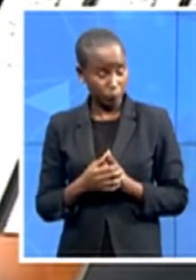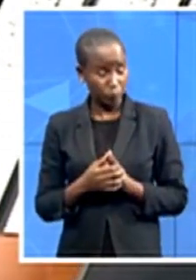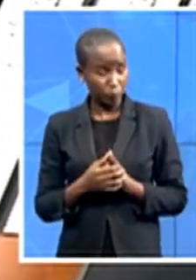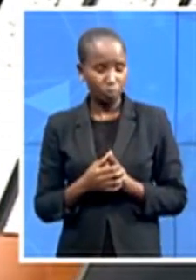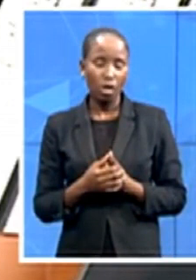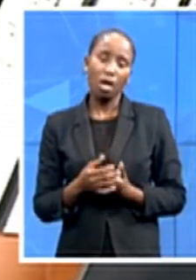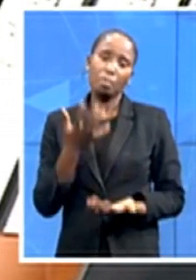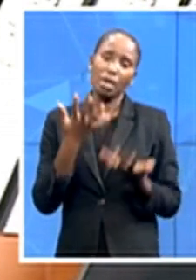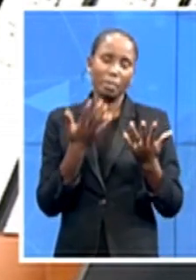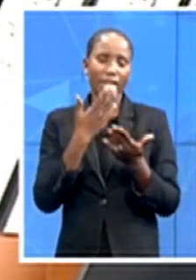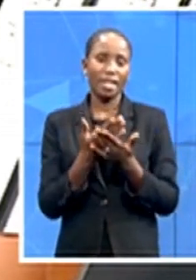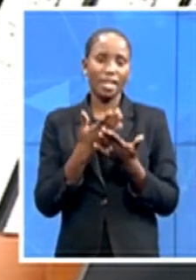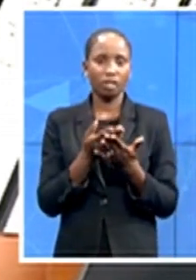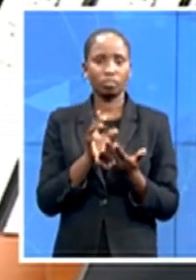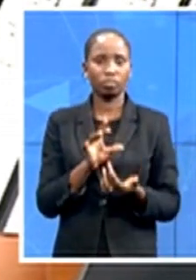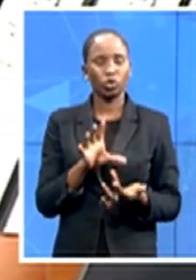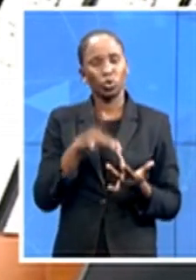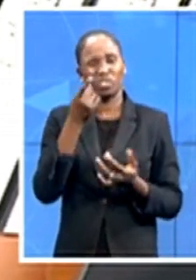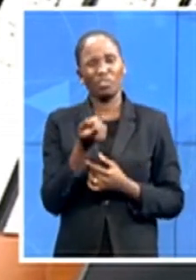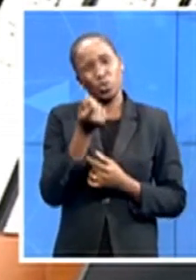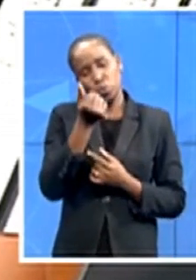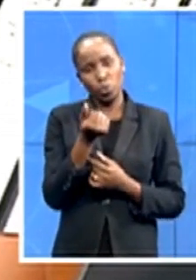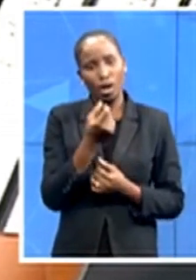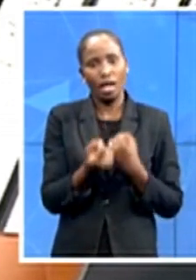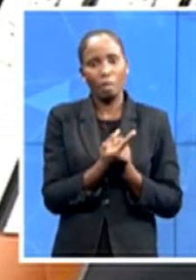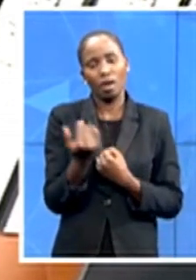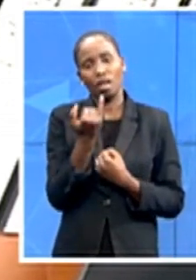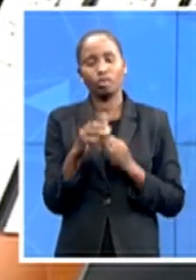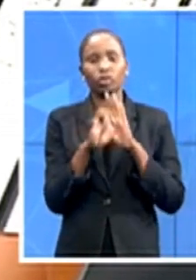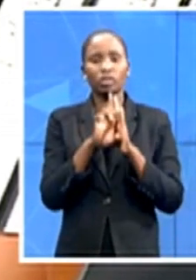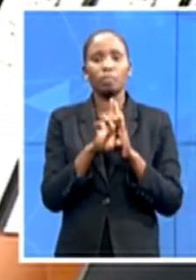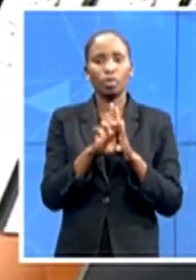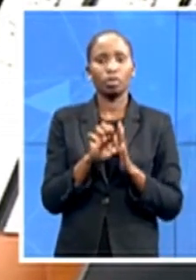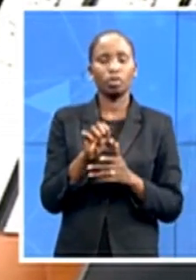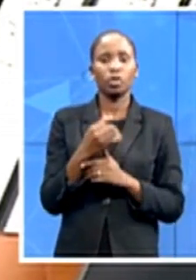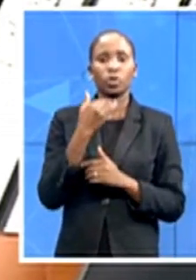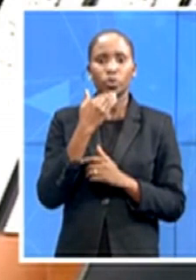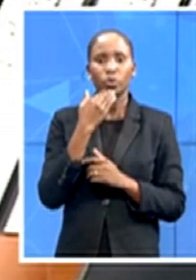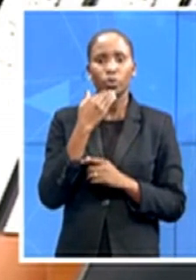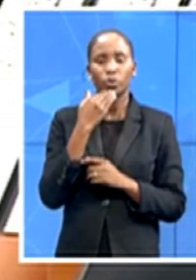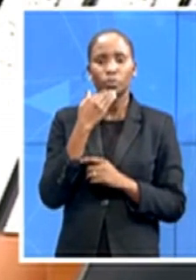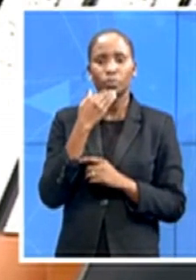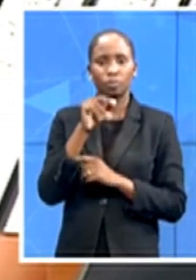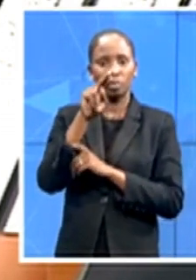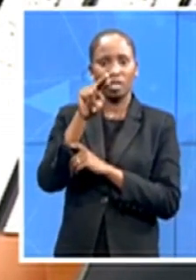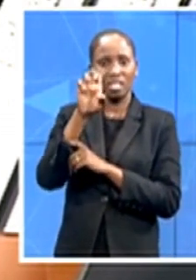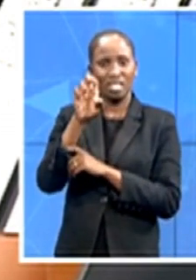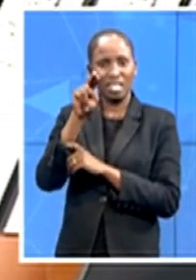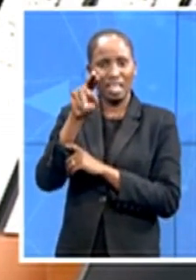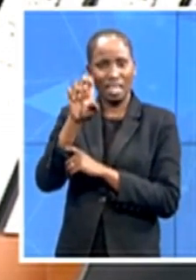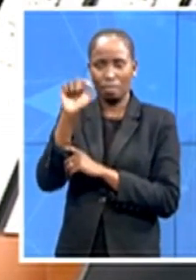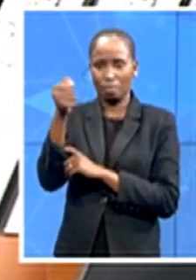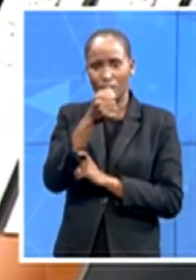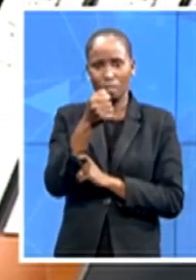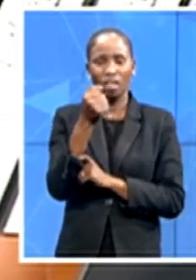For instance, the replacement of Mr. Nhlanhla Nene as Minister of Finance with Mr. Des van Rooyen provides